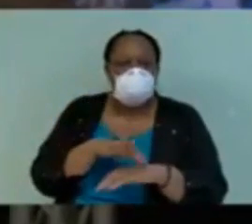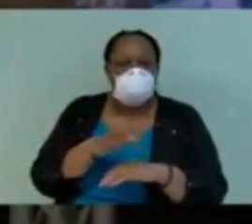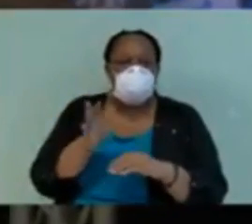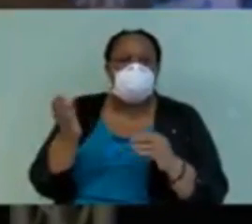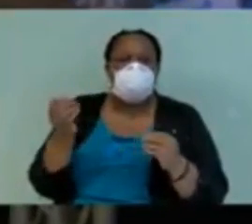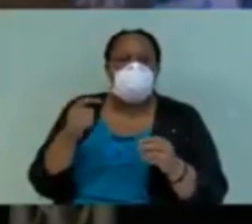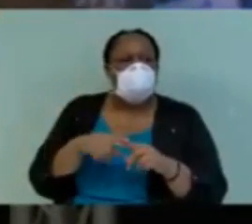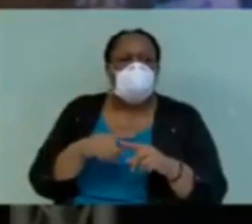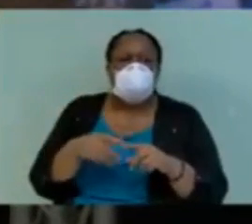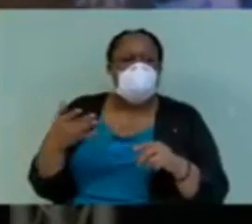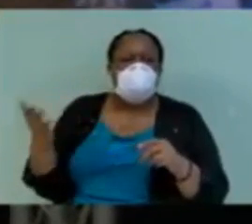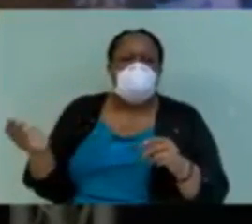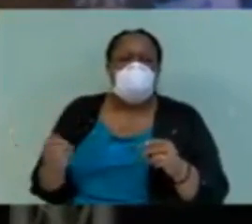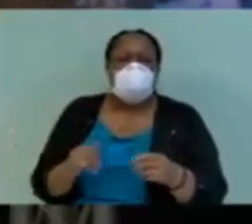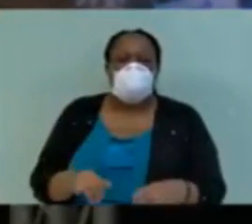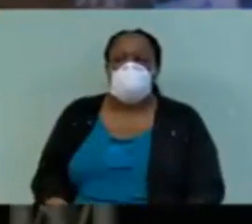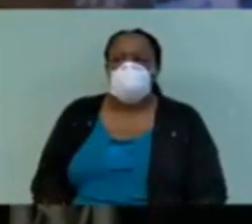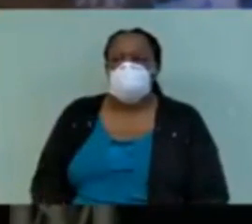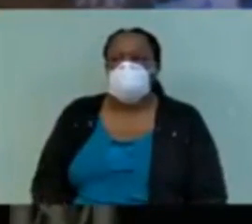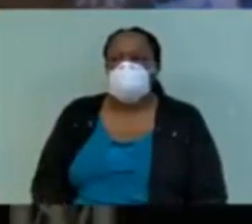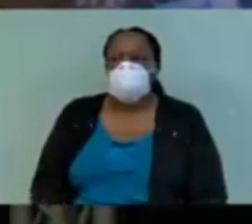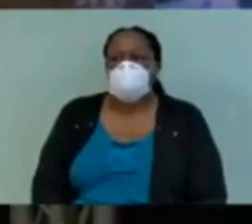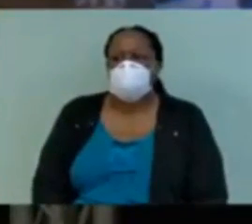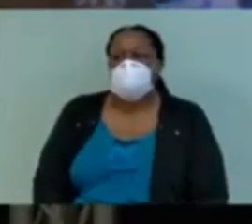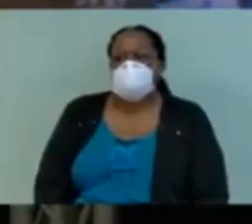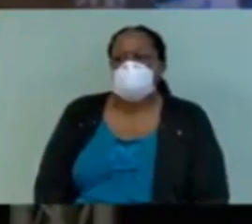and between its critical stakeholders.